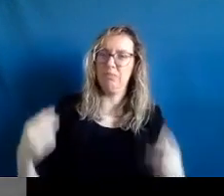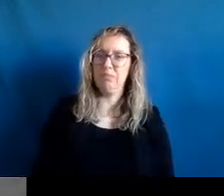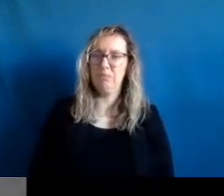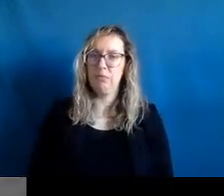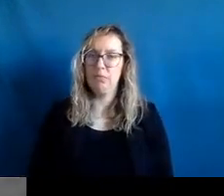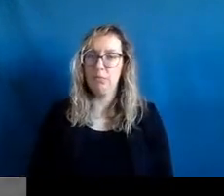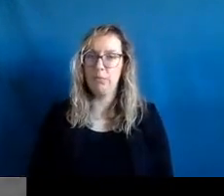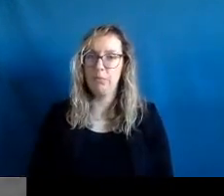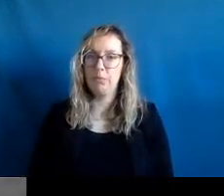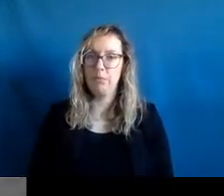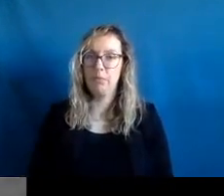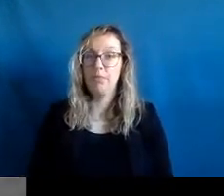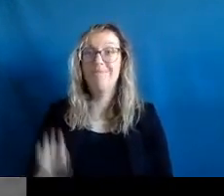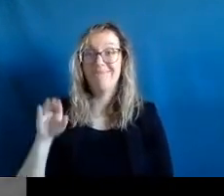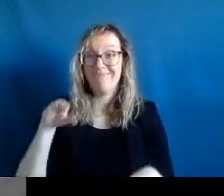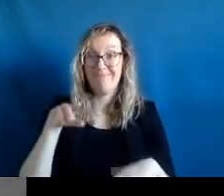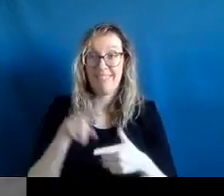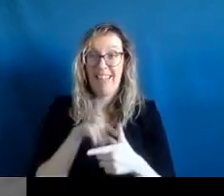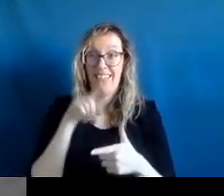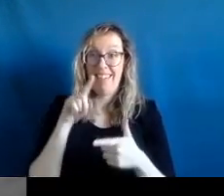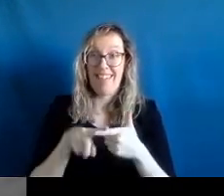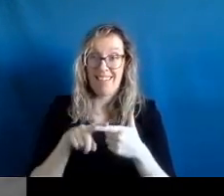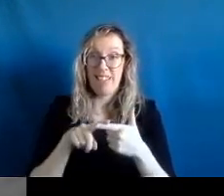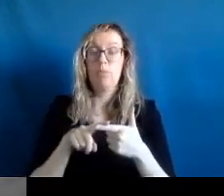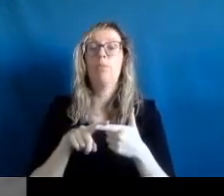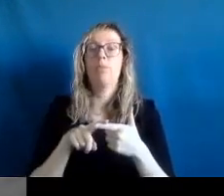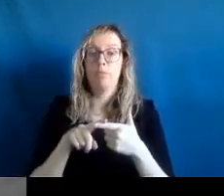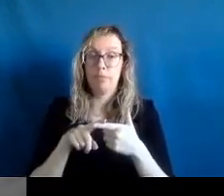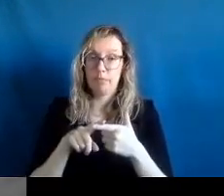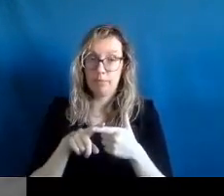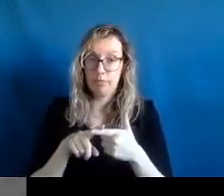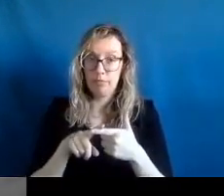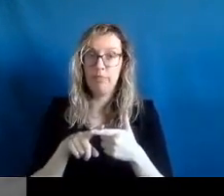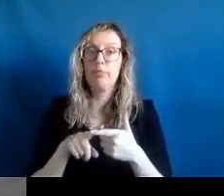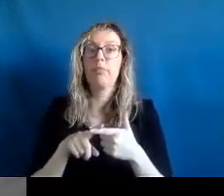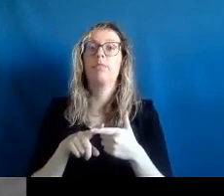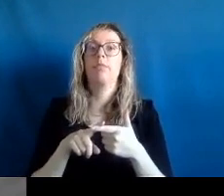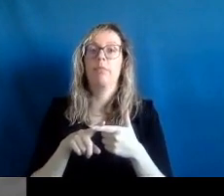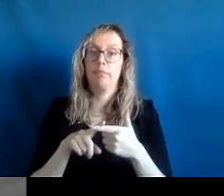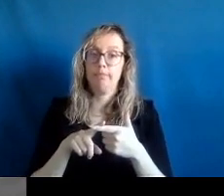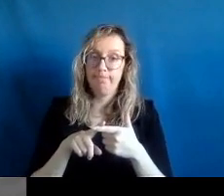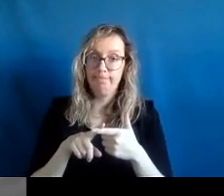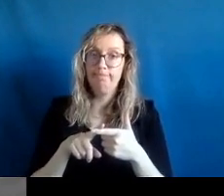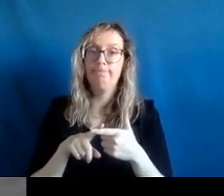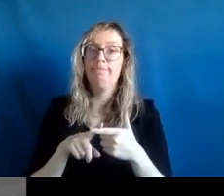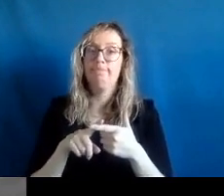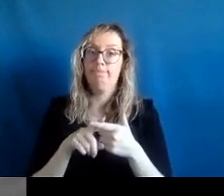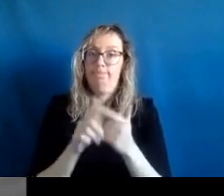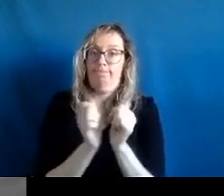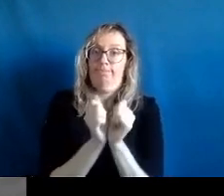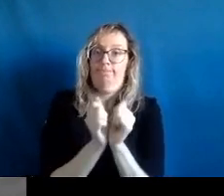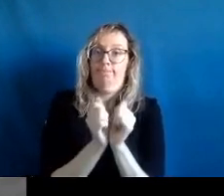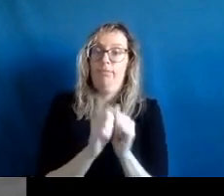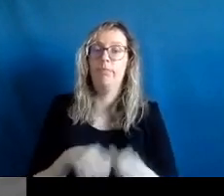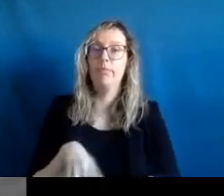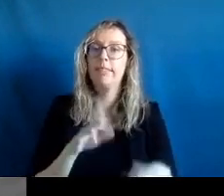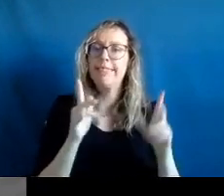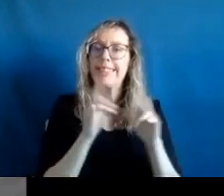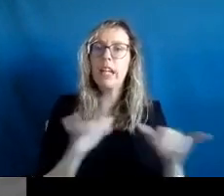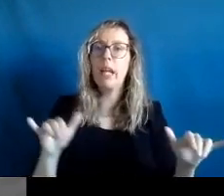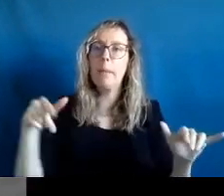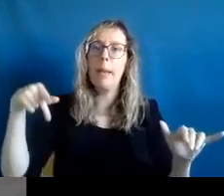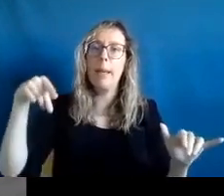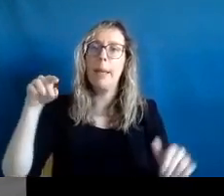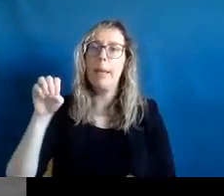Then Annas sent him, bound, to Caiaphas the high priest. Meanwhile, Simon Peter was still standing with the guards,